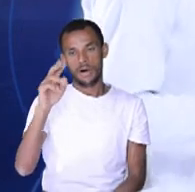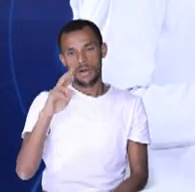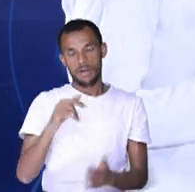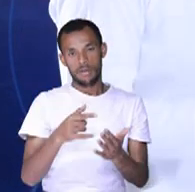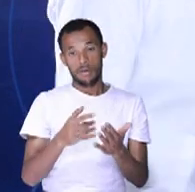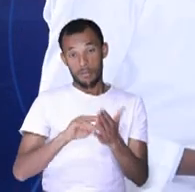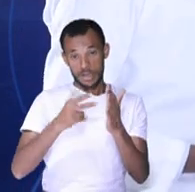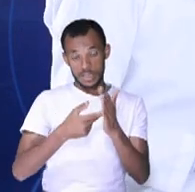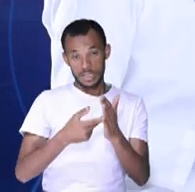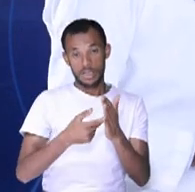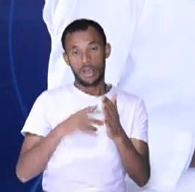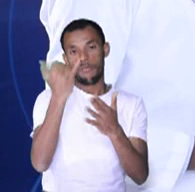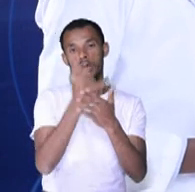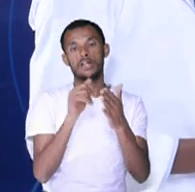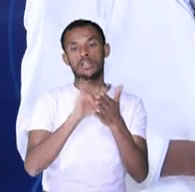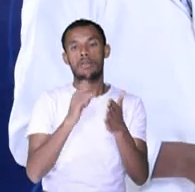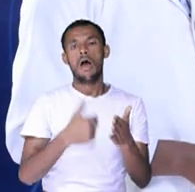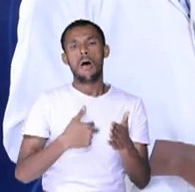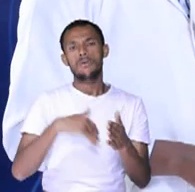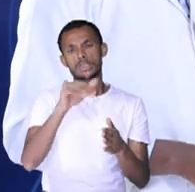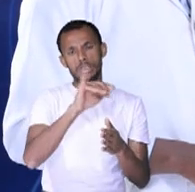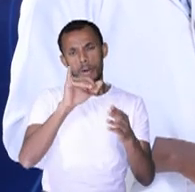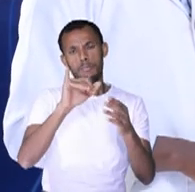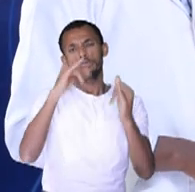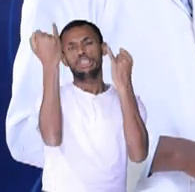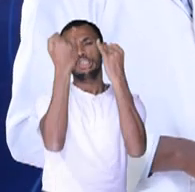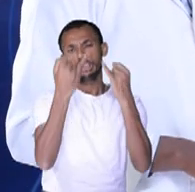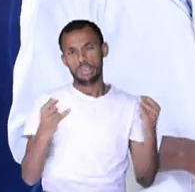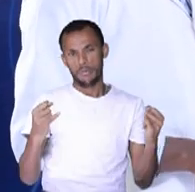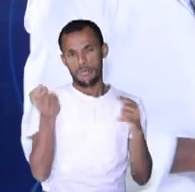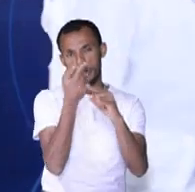but that may have different size are called similar.